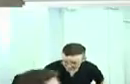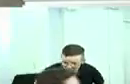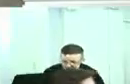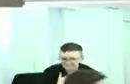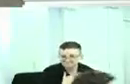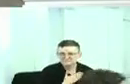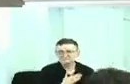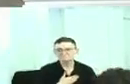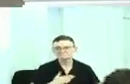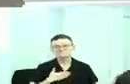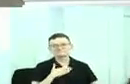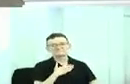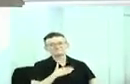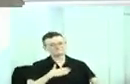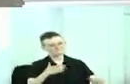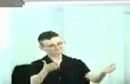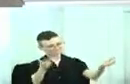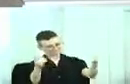Please be seated.